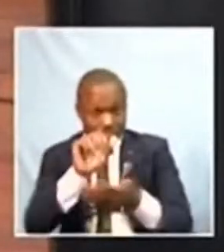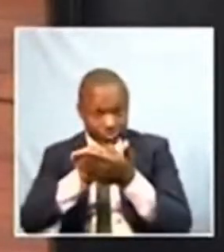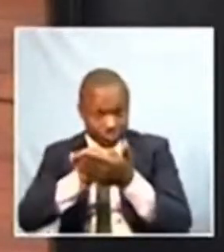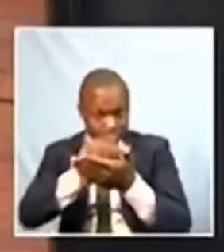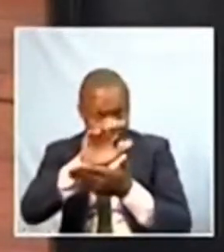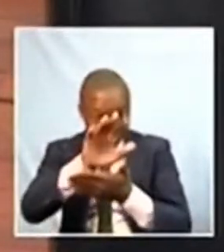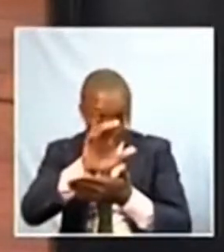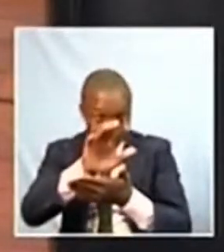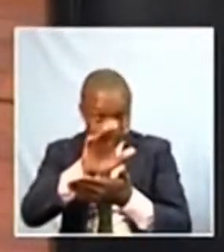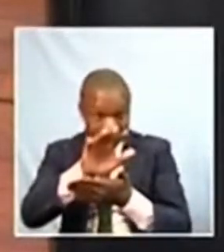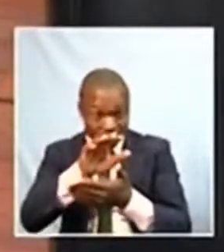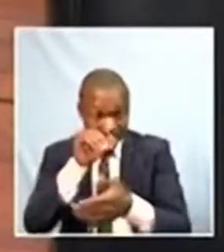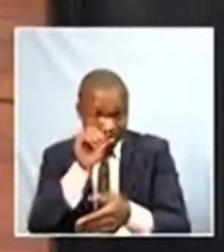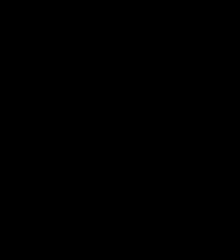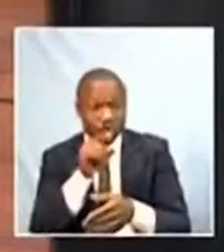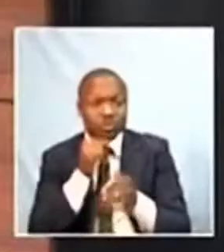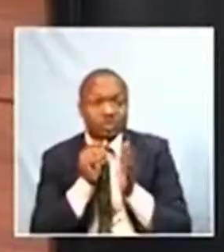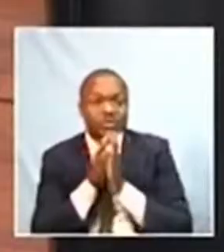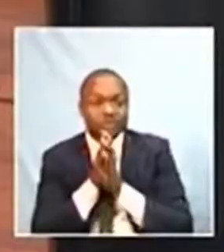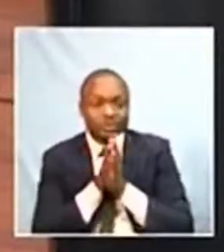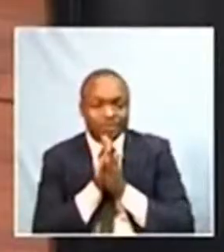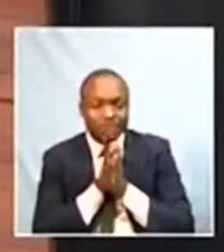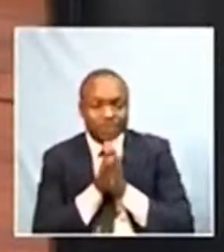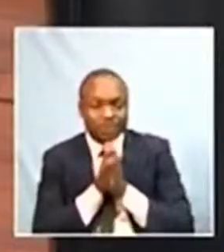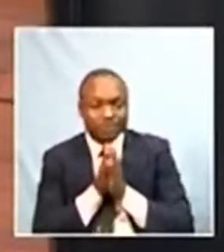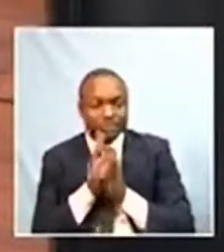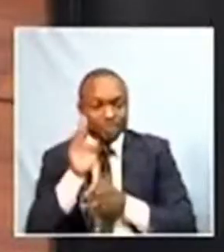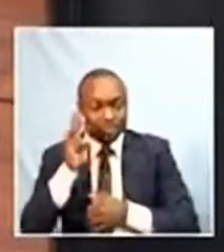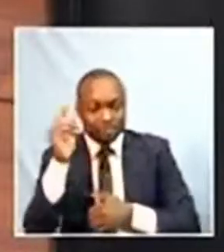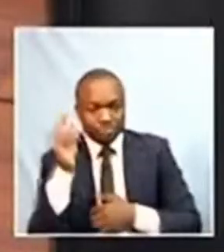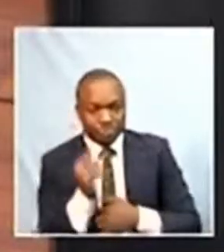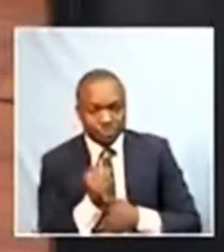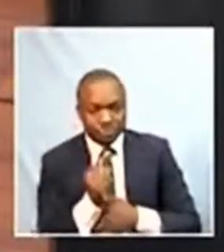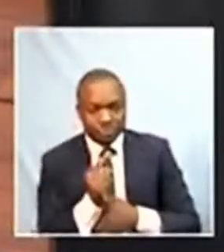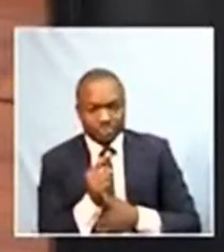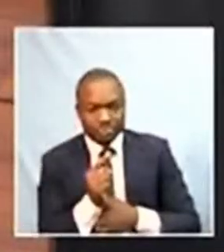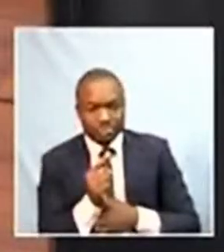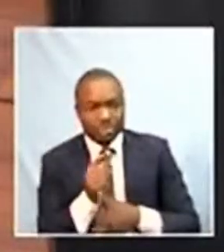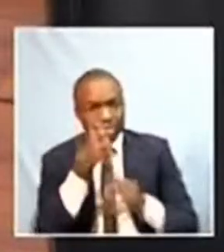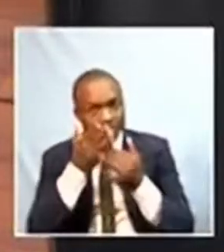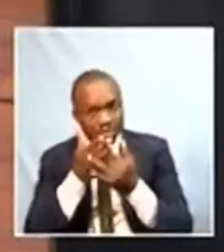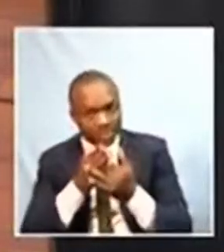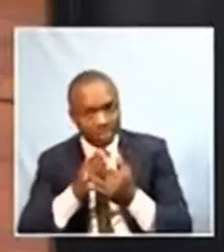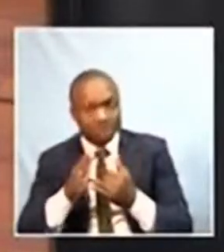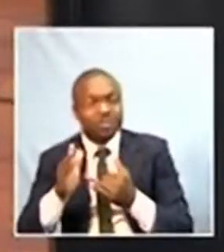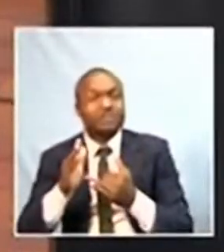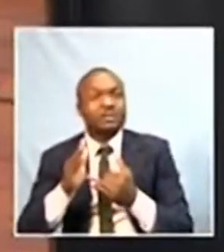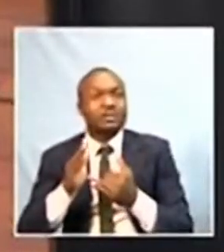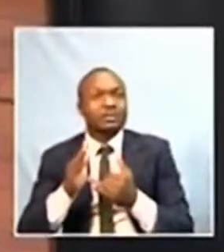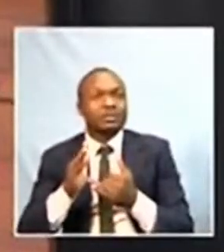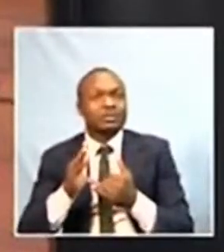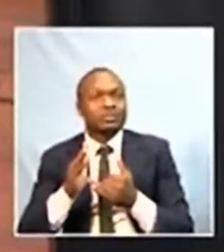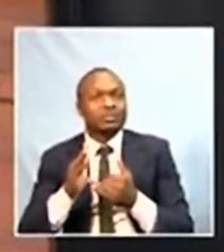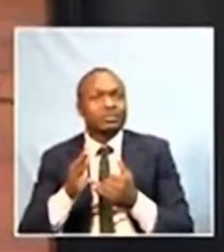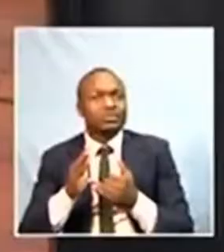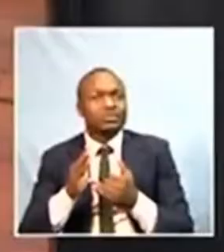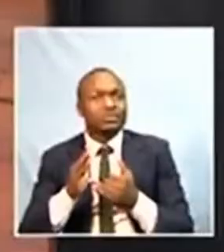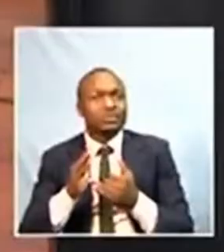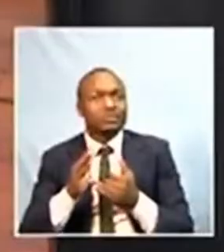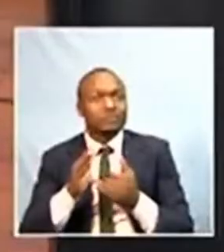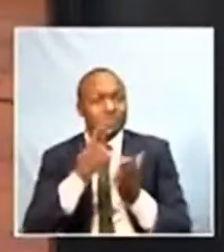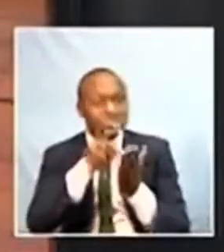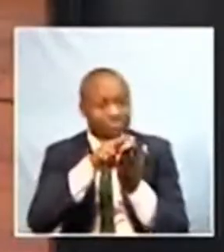advertise, and those who are willing should come, and then you share the terms of